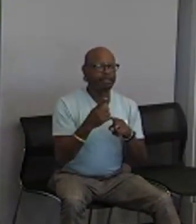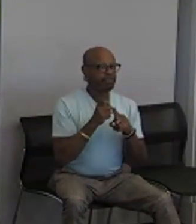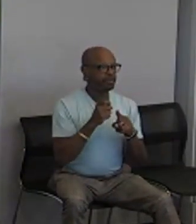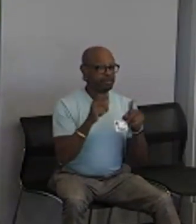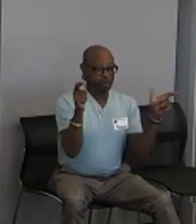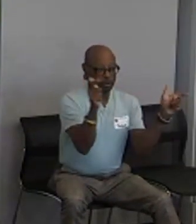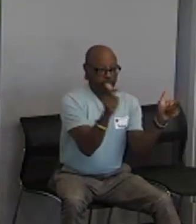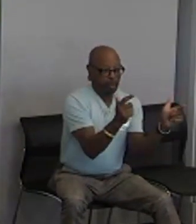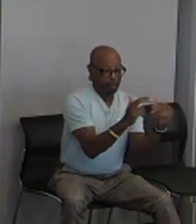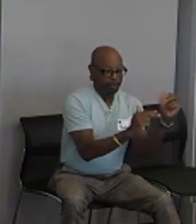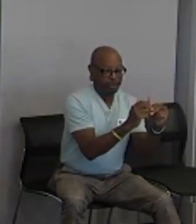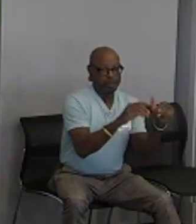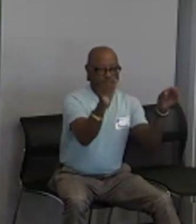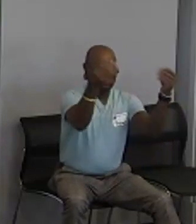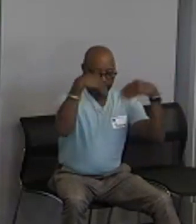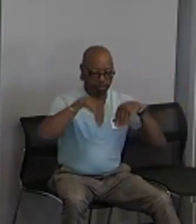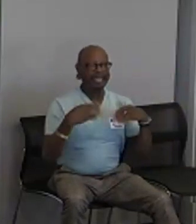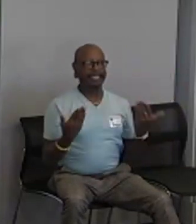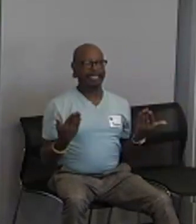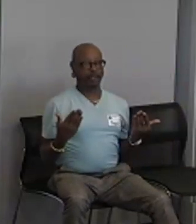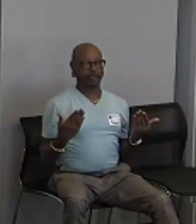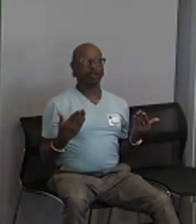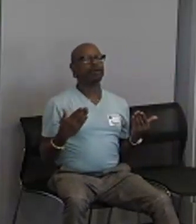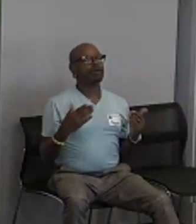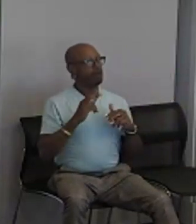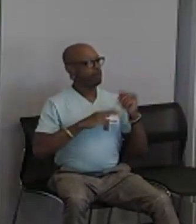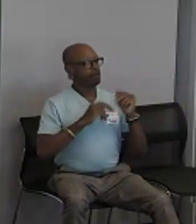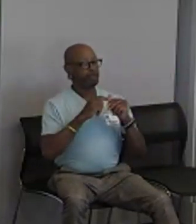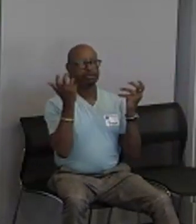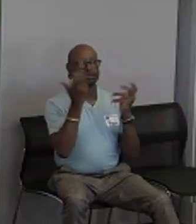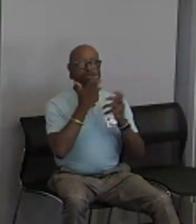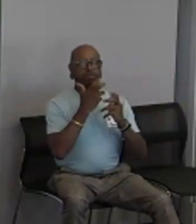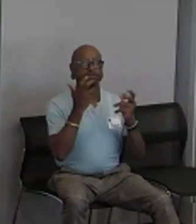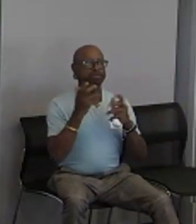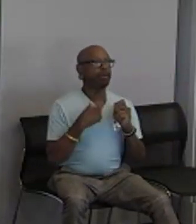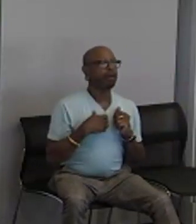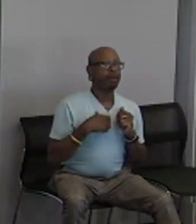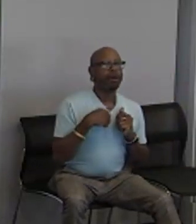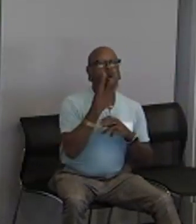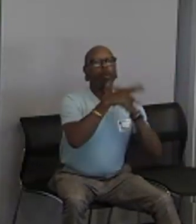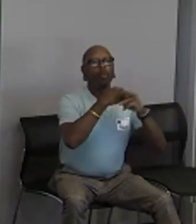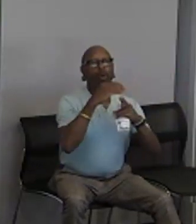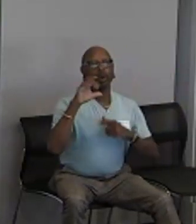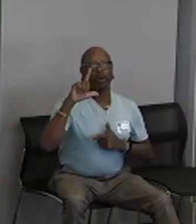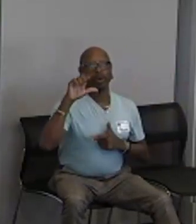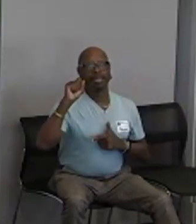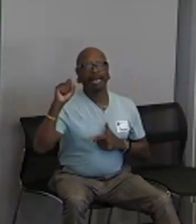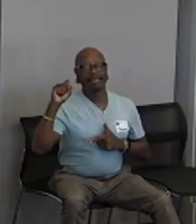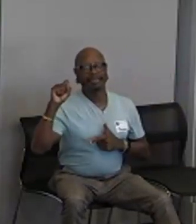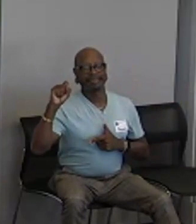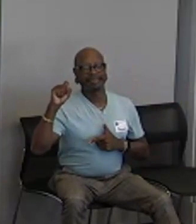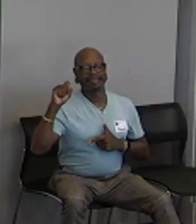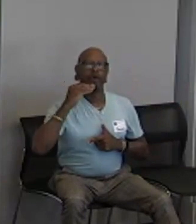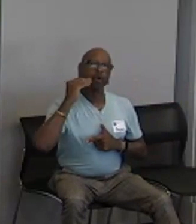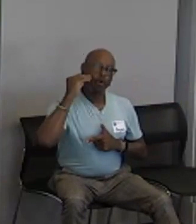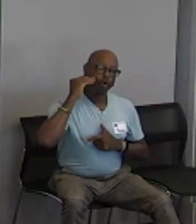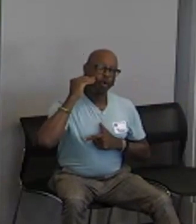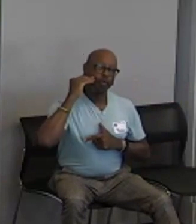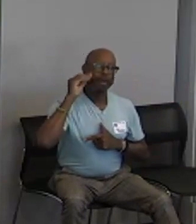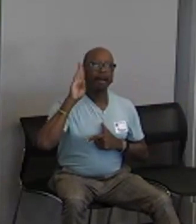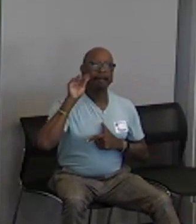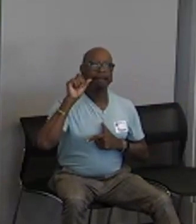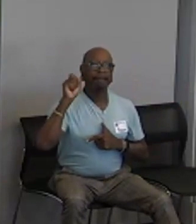smaller building to this building. We built an incredible world-class home base for